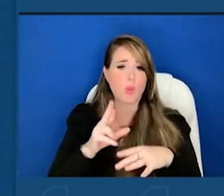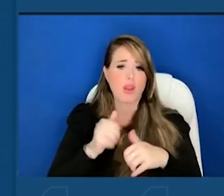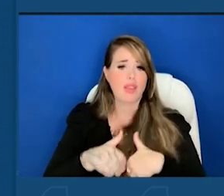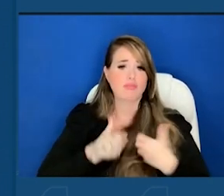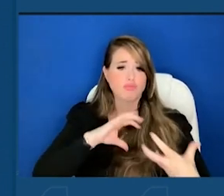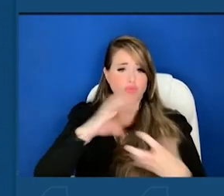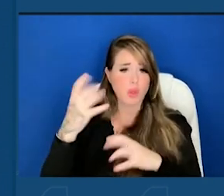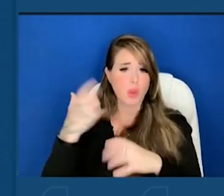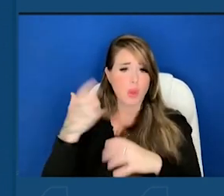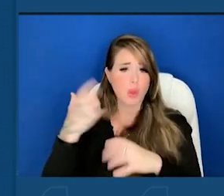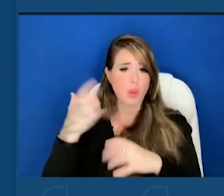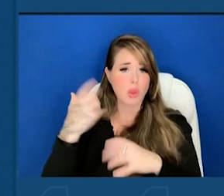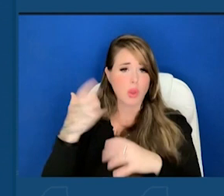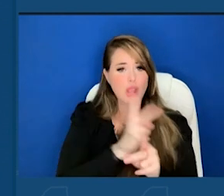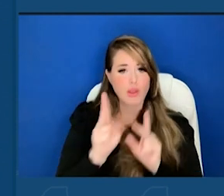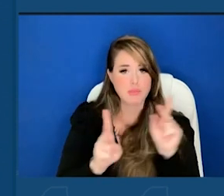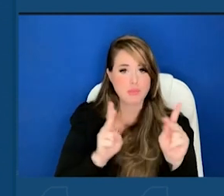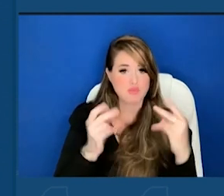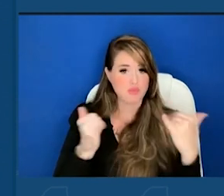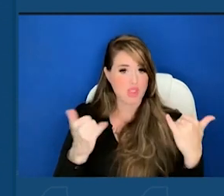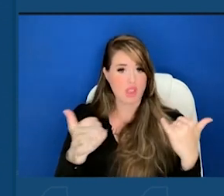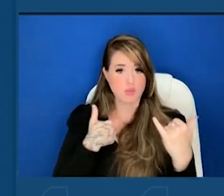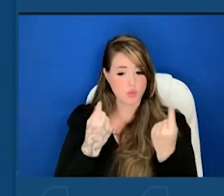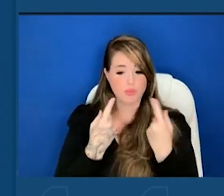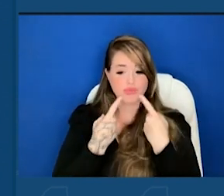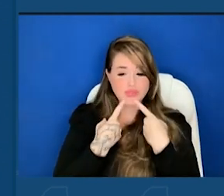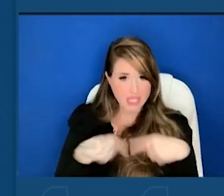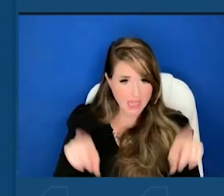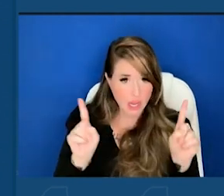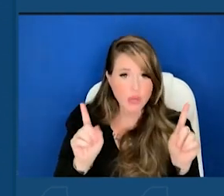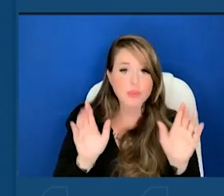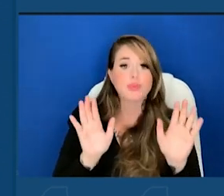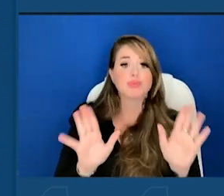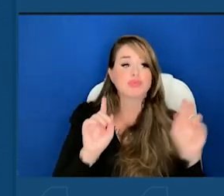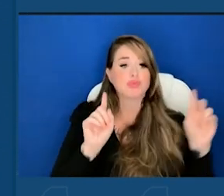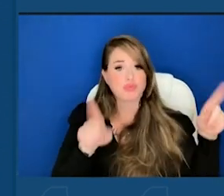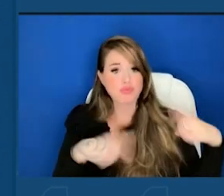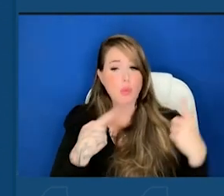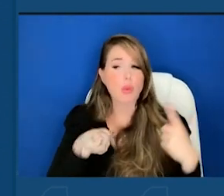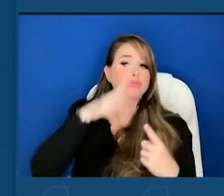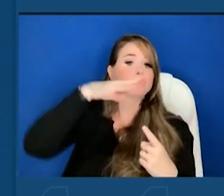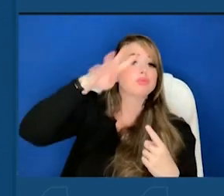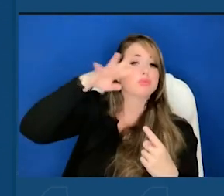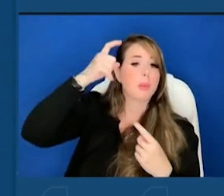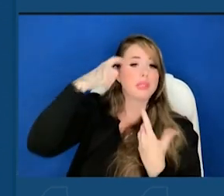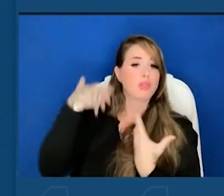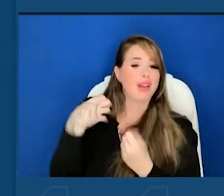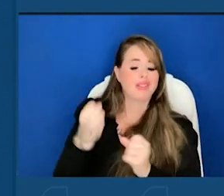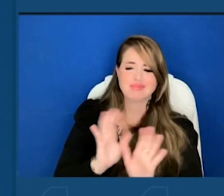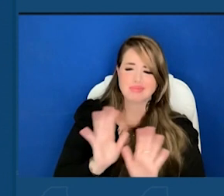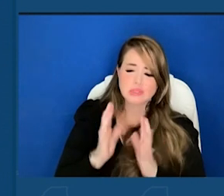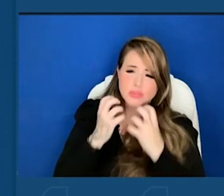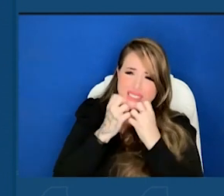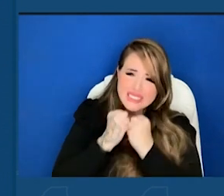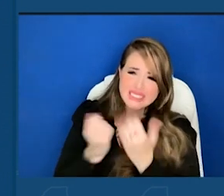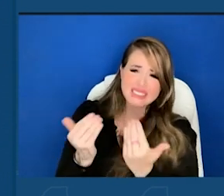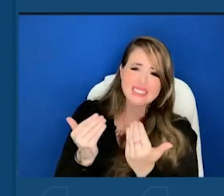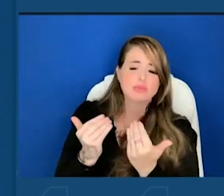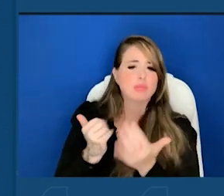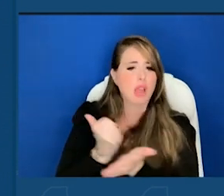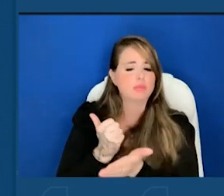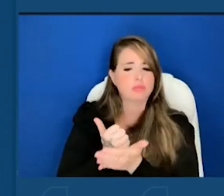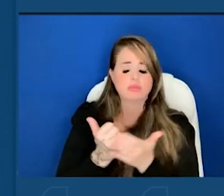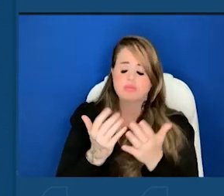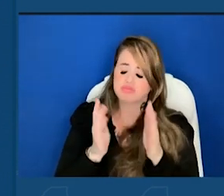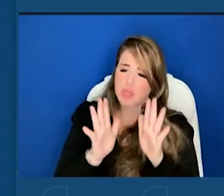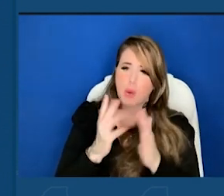take care of people. So I'm declaring that the end of ignoring the needs of mental health for our residents is finally over. So our $1 billion is going to